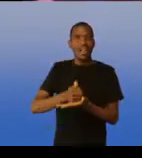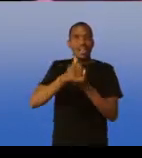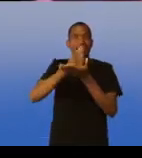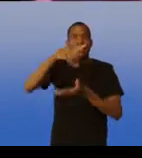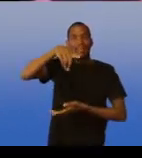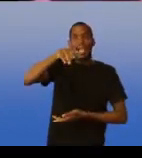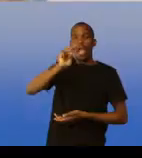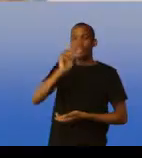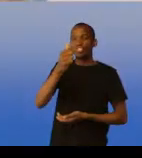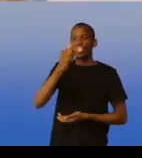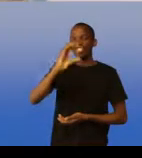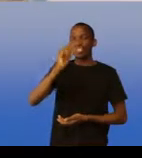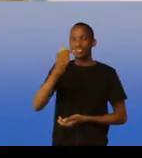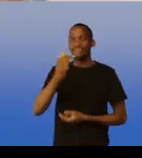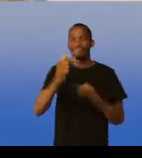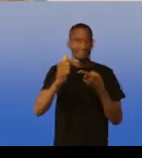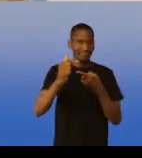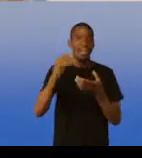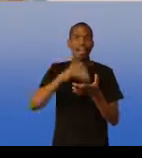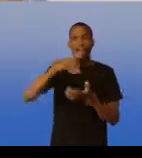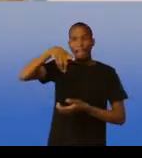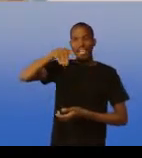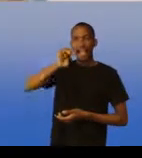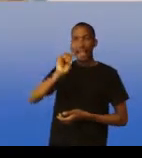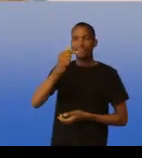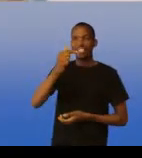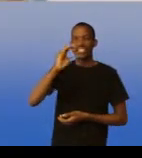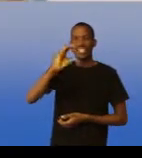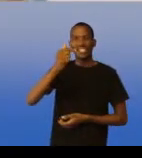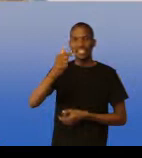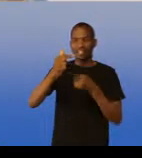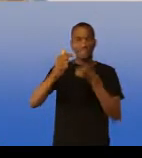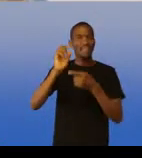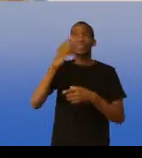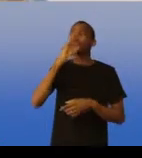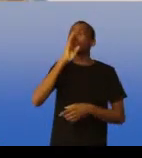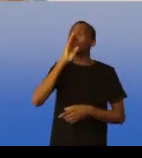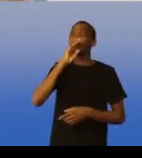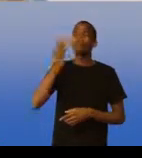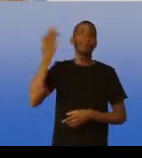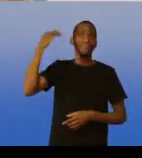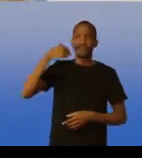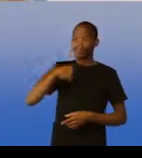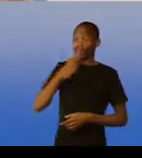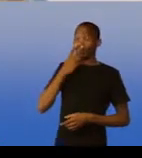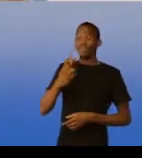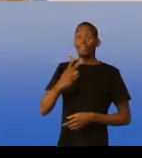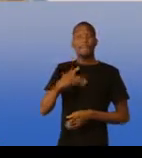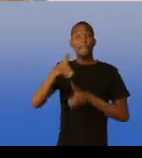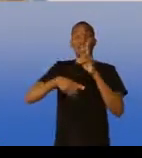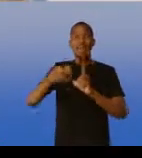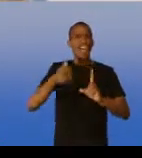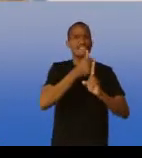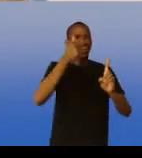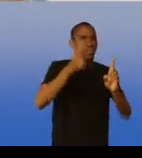issue. At that time, I think the PMTCT program was pretty new. And in fact, we were some of the people who advocated